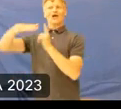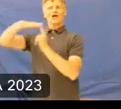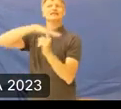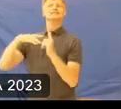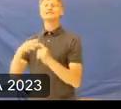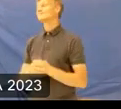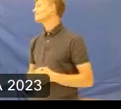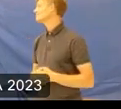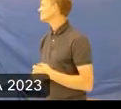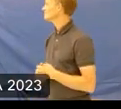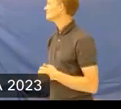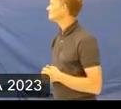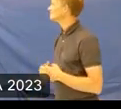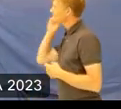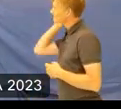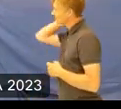whatever.